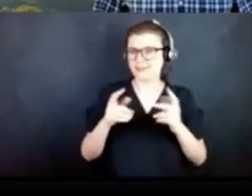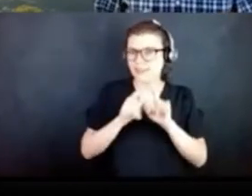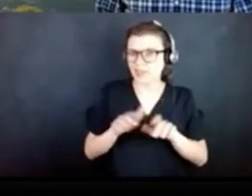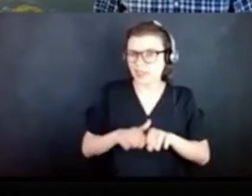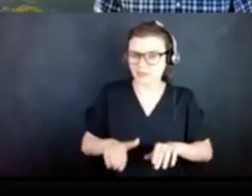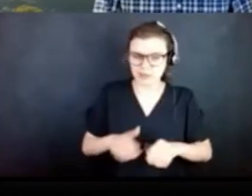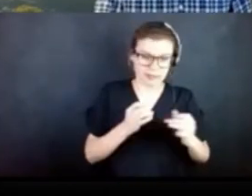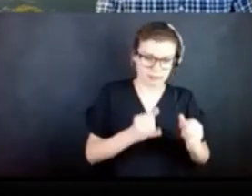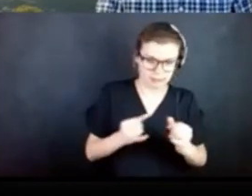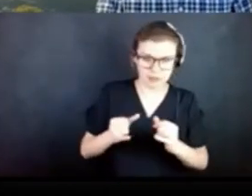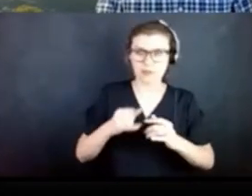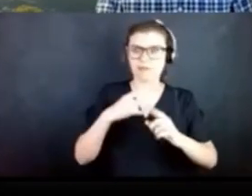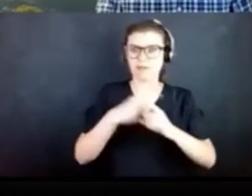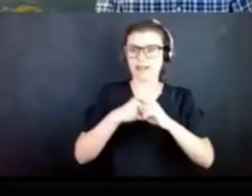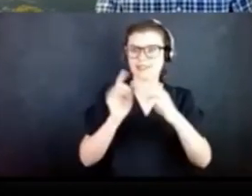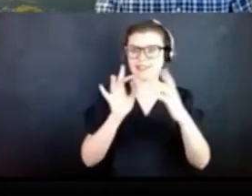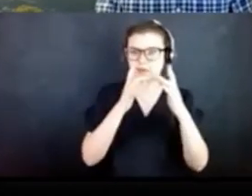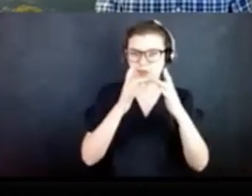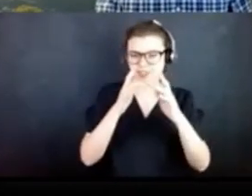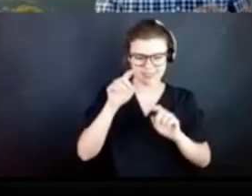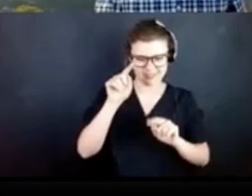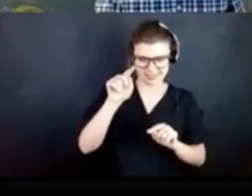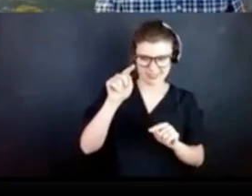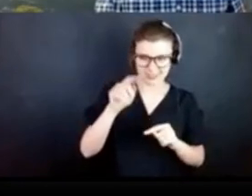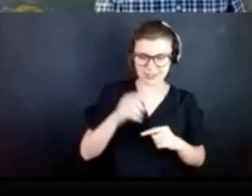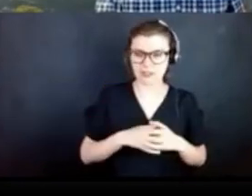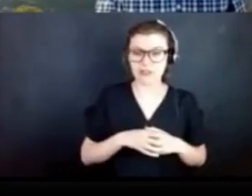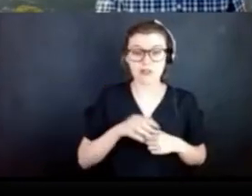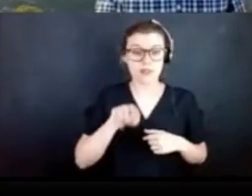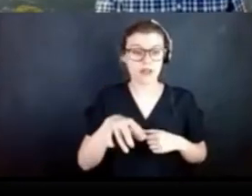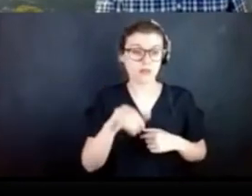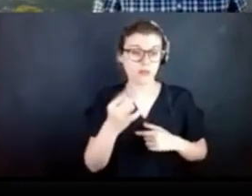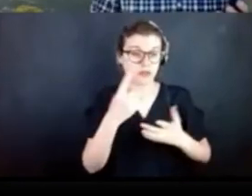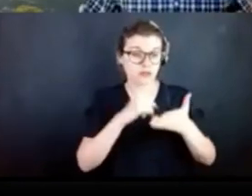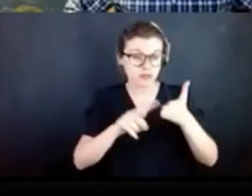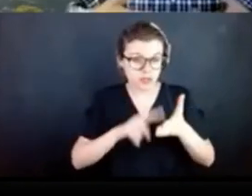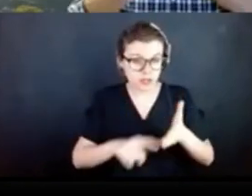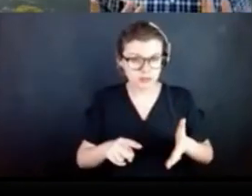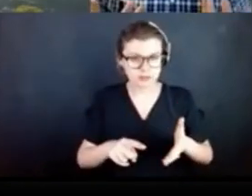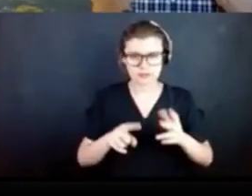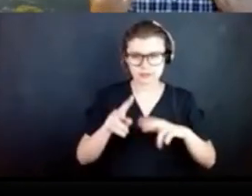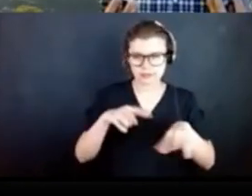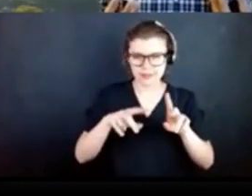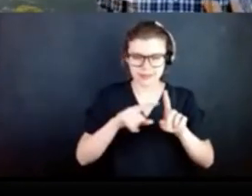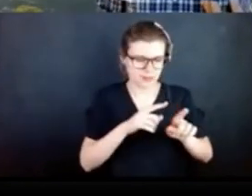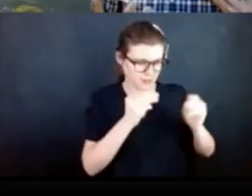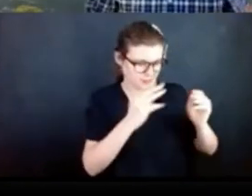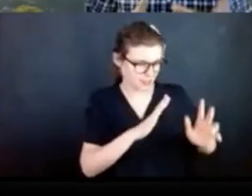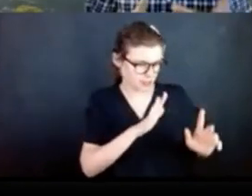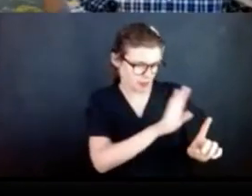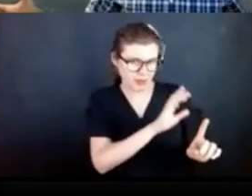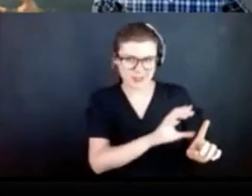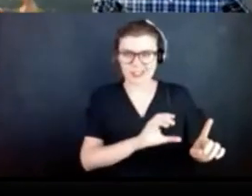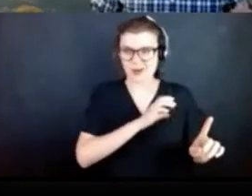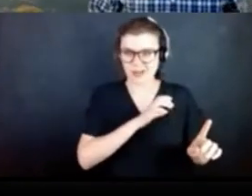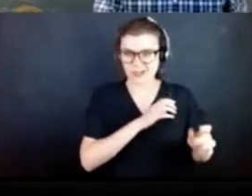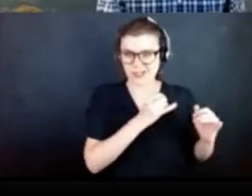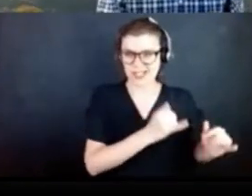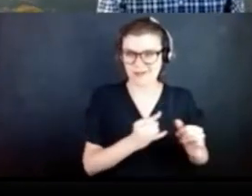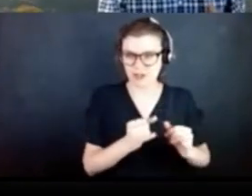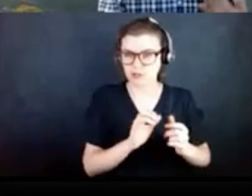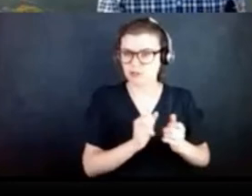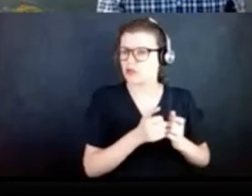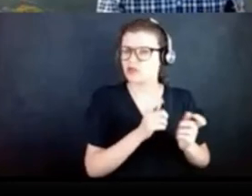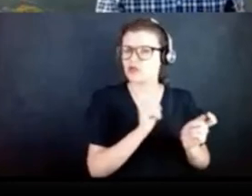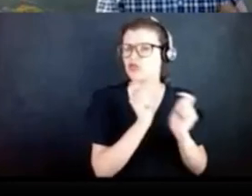And so this is an example from a study that looks at a number of teacher characteristics as individuals and how those shifted throughout the